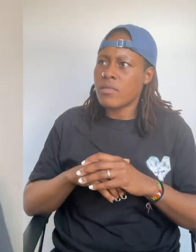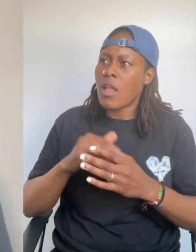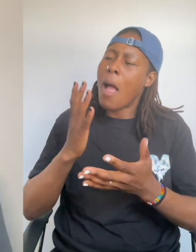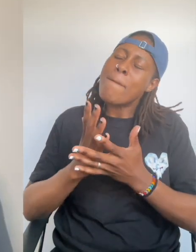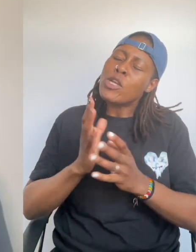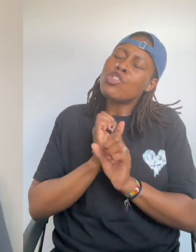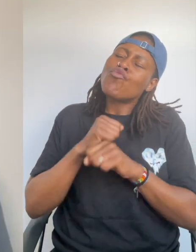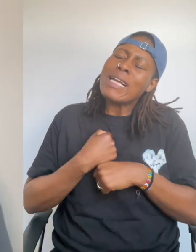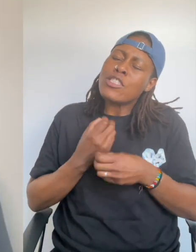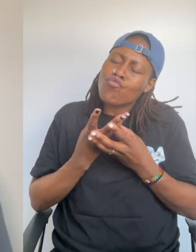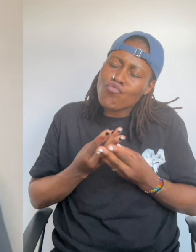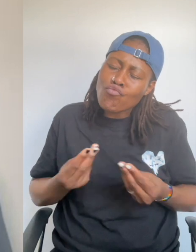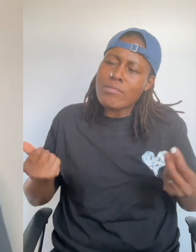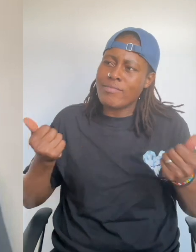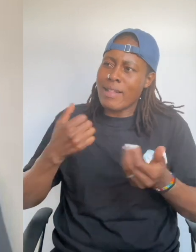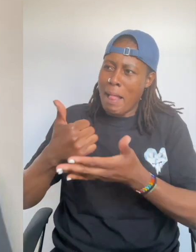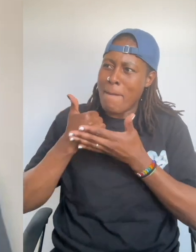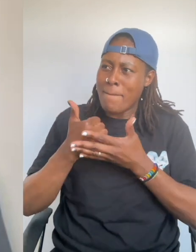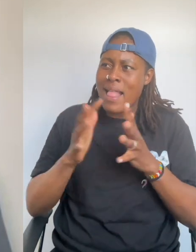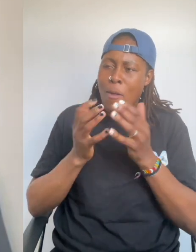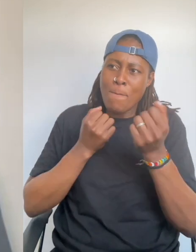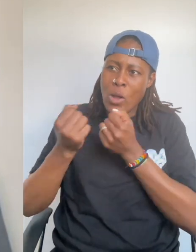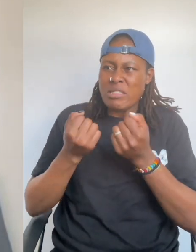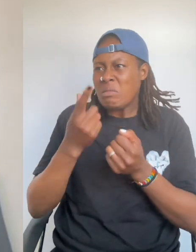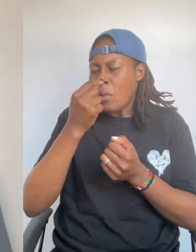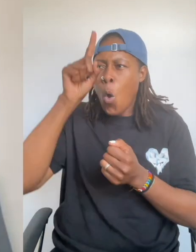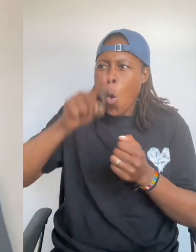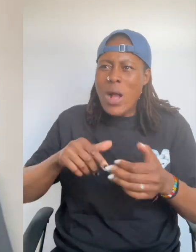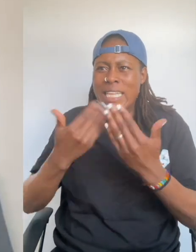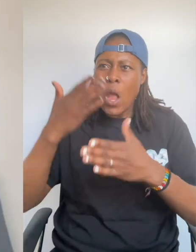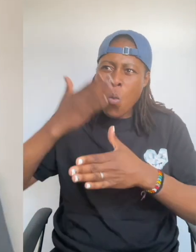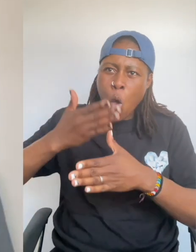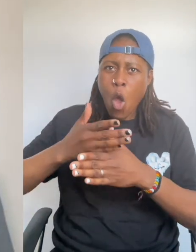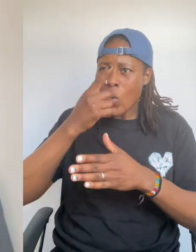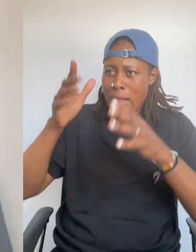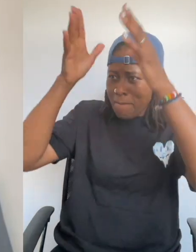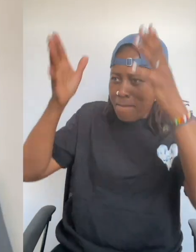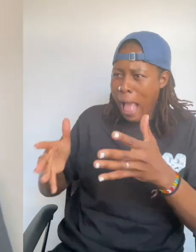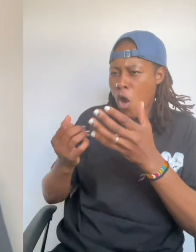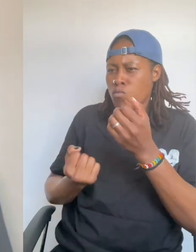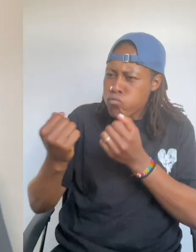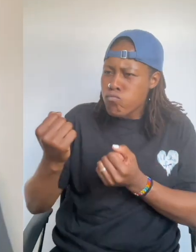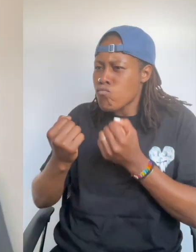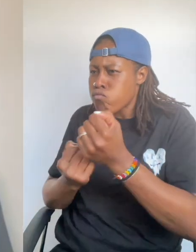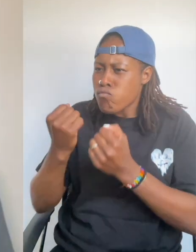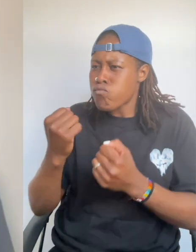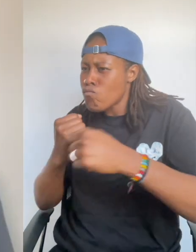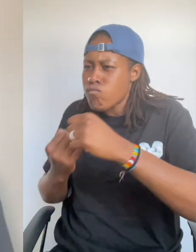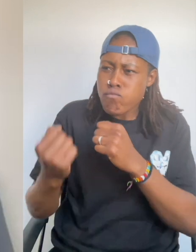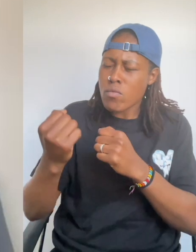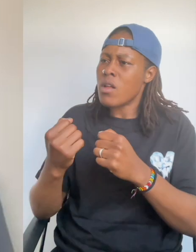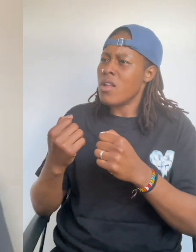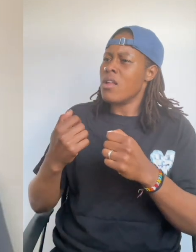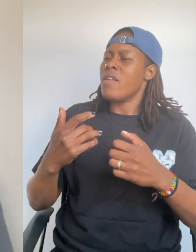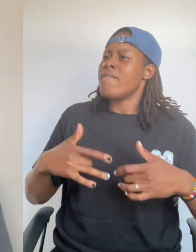good stress relief. I think maybe if you've had a long day at work, going and hitting the bags is not a bad thing. It's a good way to